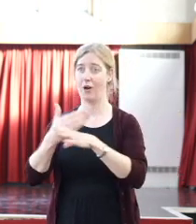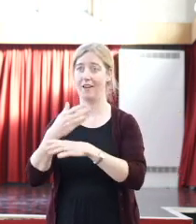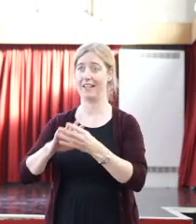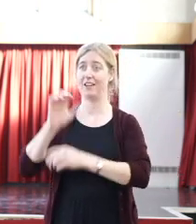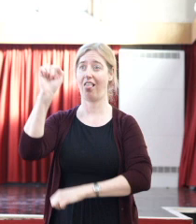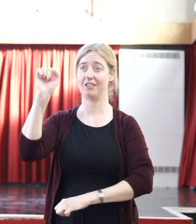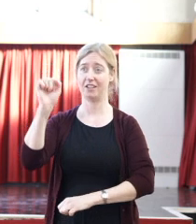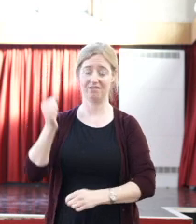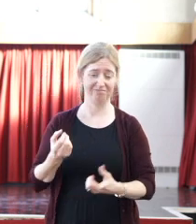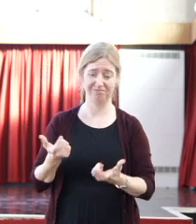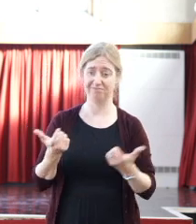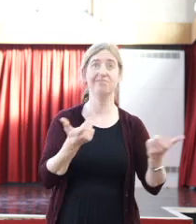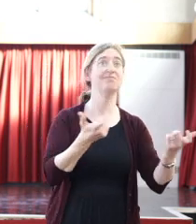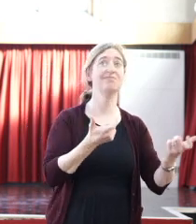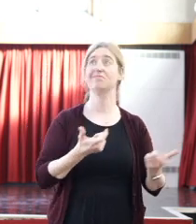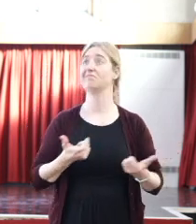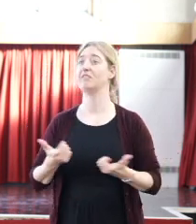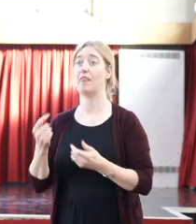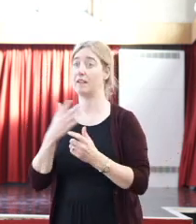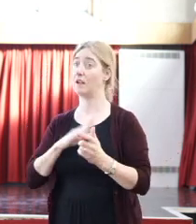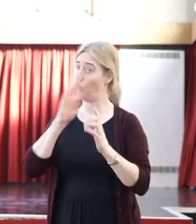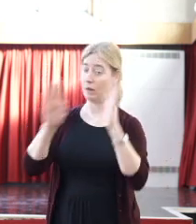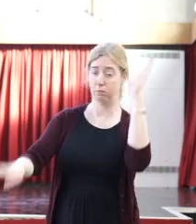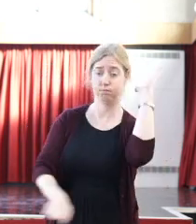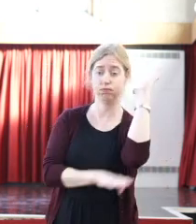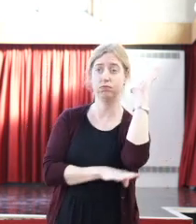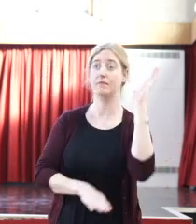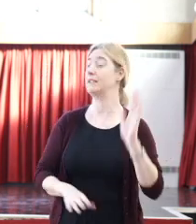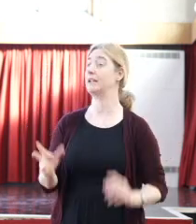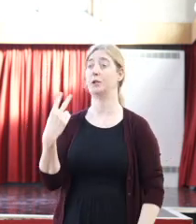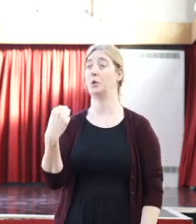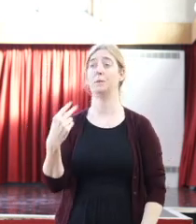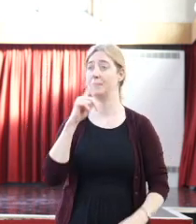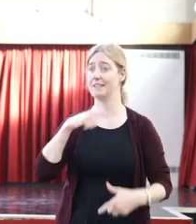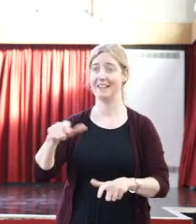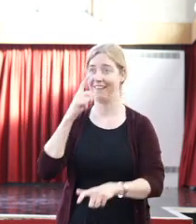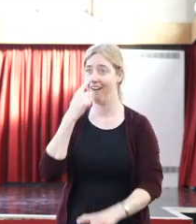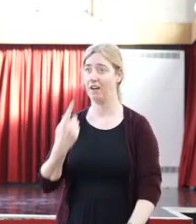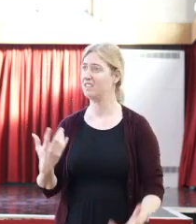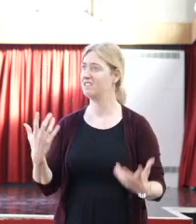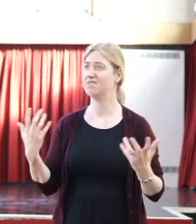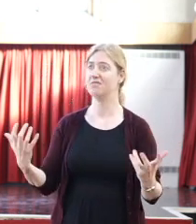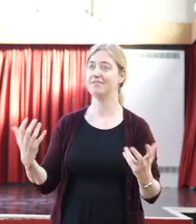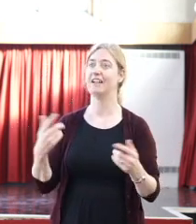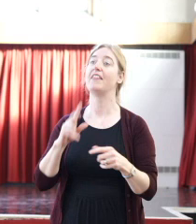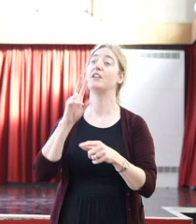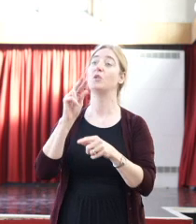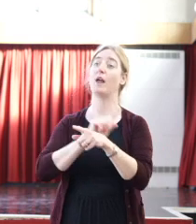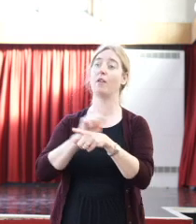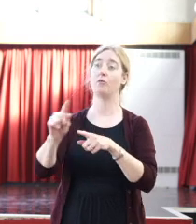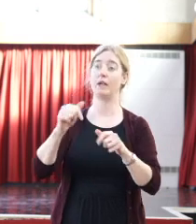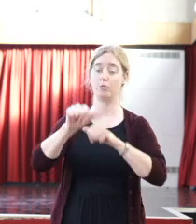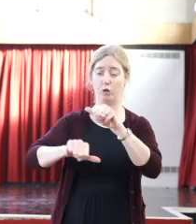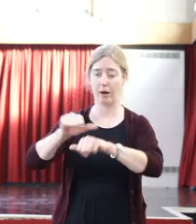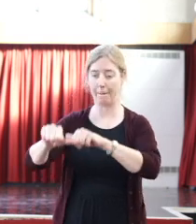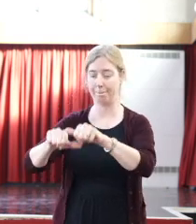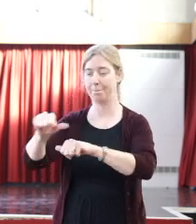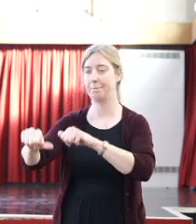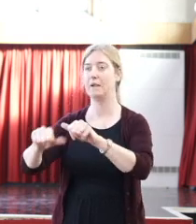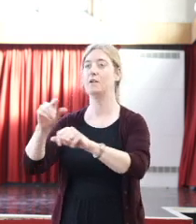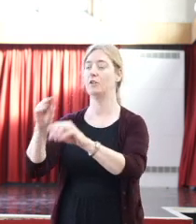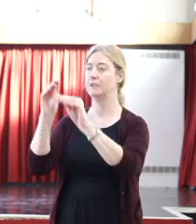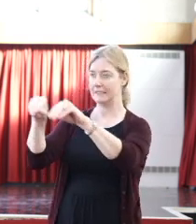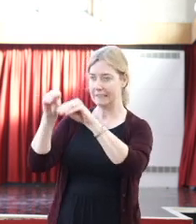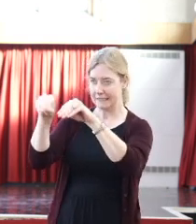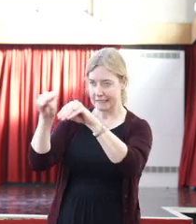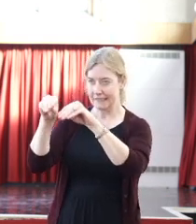sector, even in entry-level roles. Following this 12-week program of coaching and